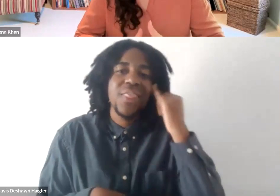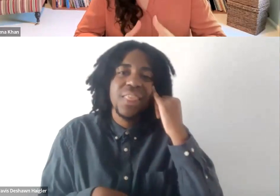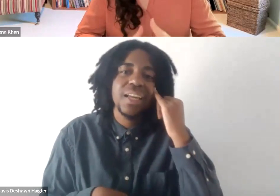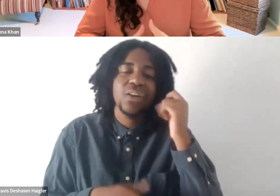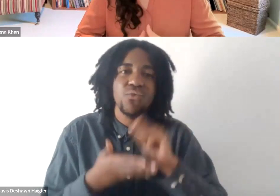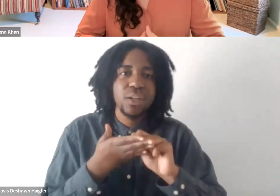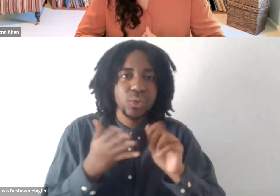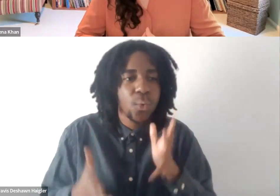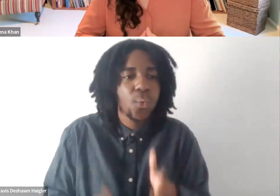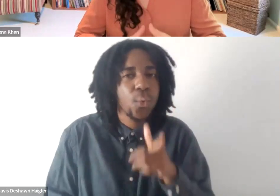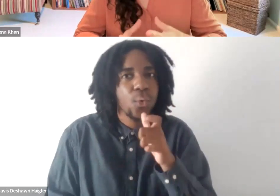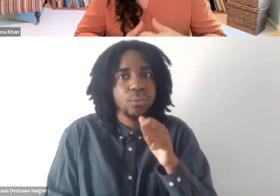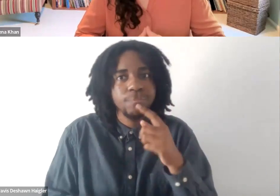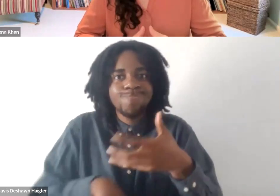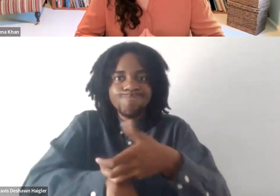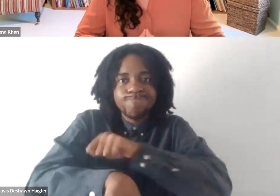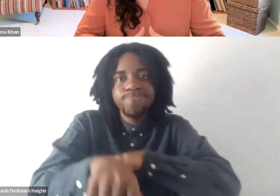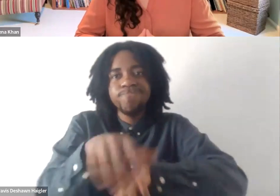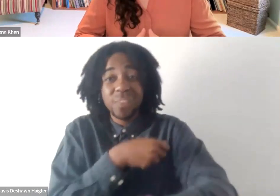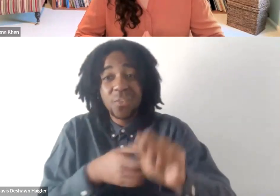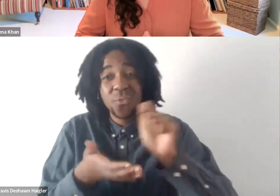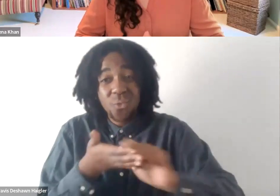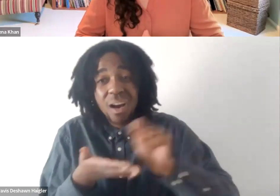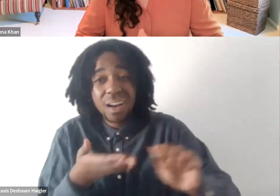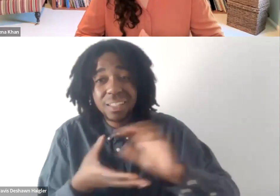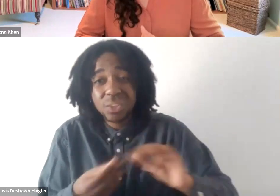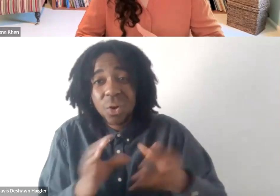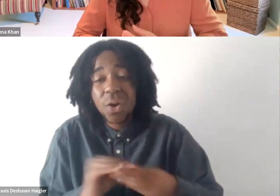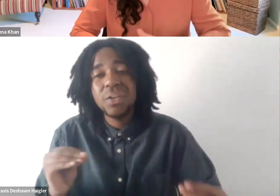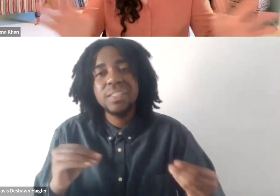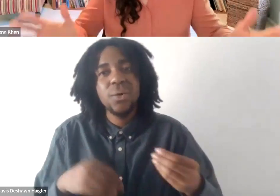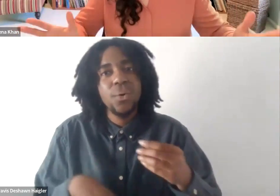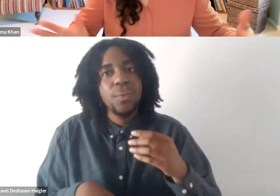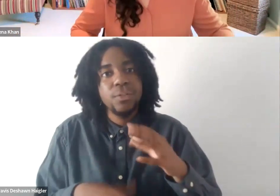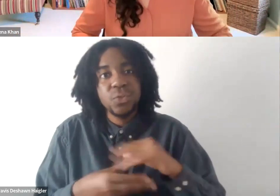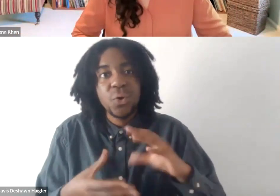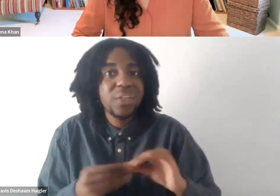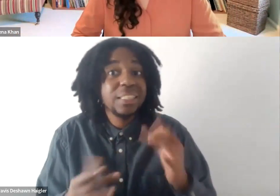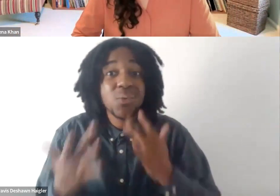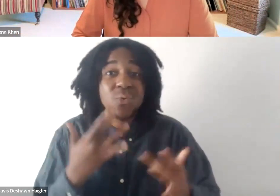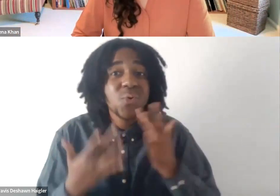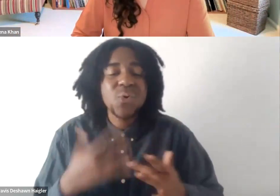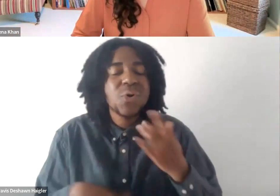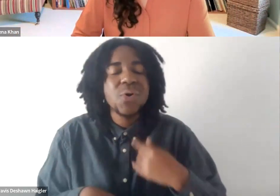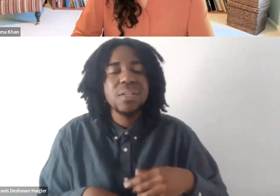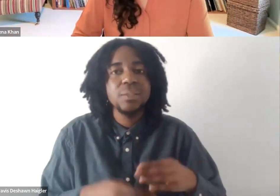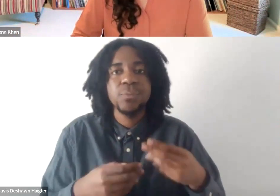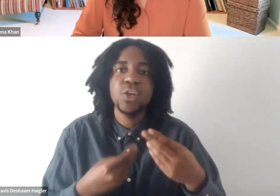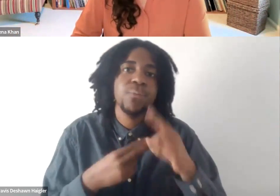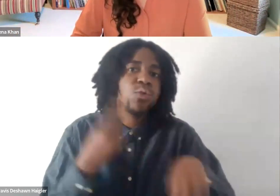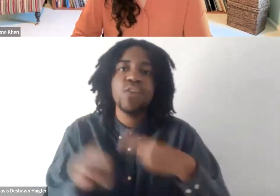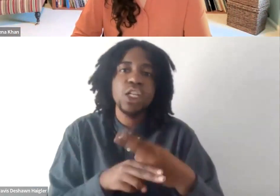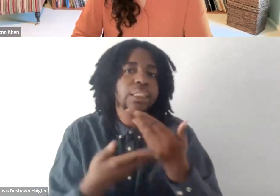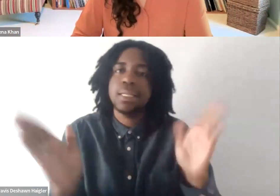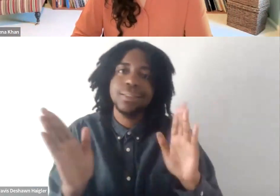hard work of sharing the stories that we have not had for far too long just universally need to be getting more attention